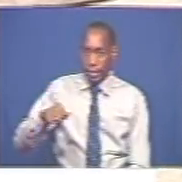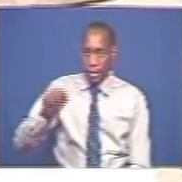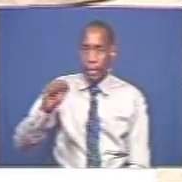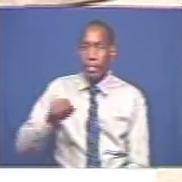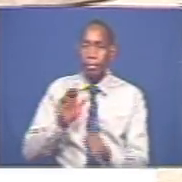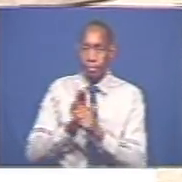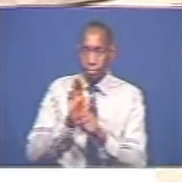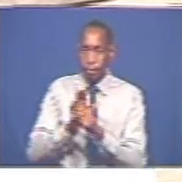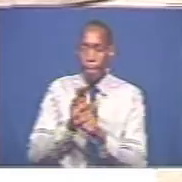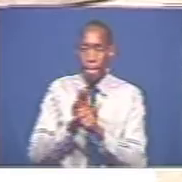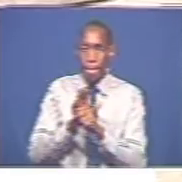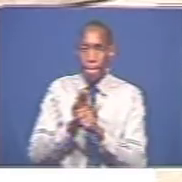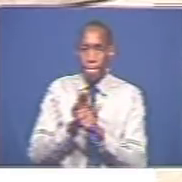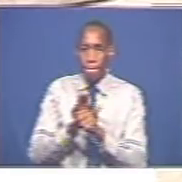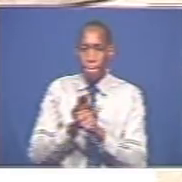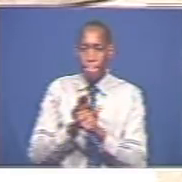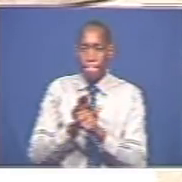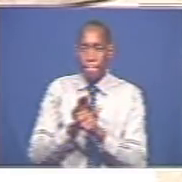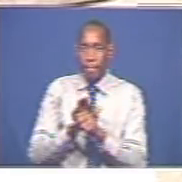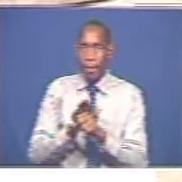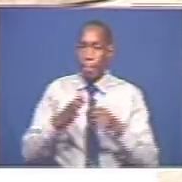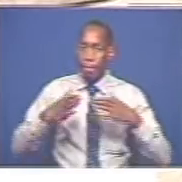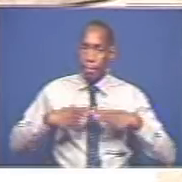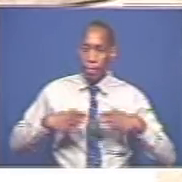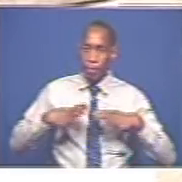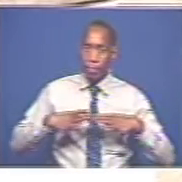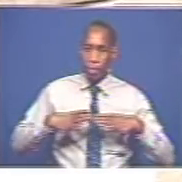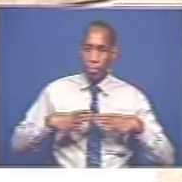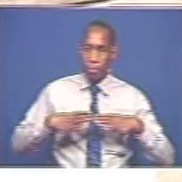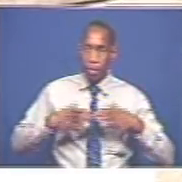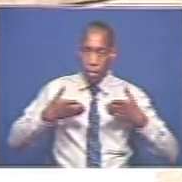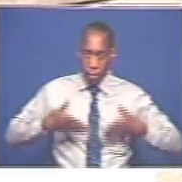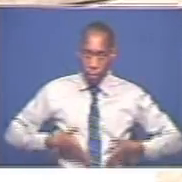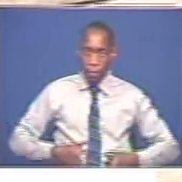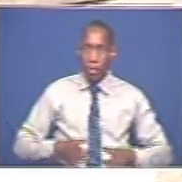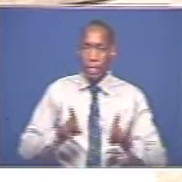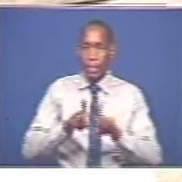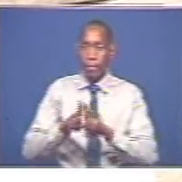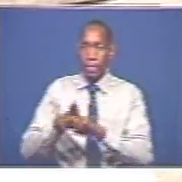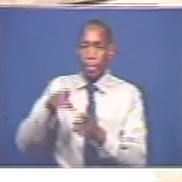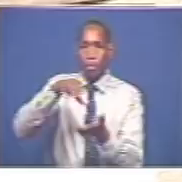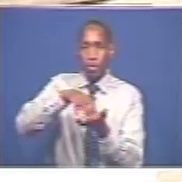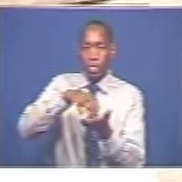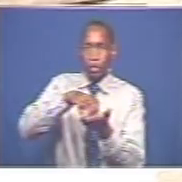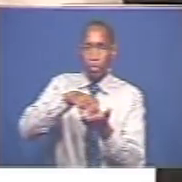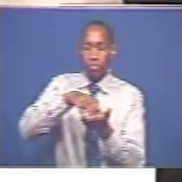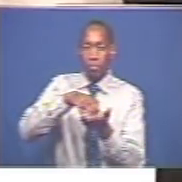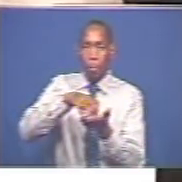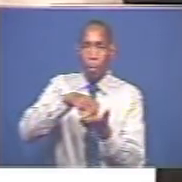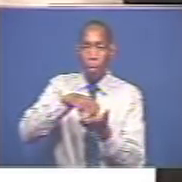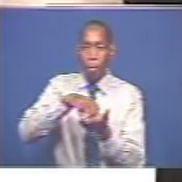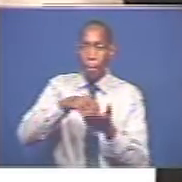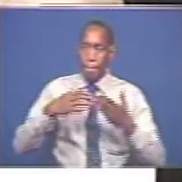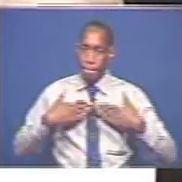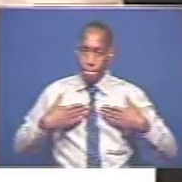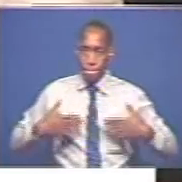them. There could be people who are also genetically predisposed, yeah. mm-hmm. you know, just by their chemistry, their